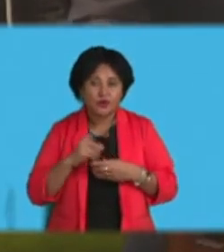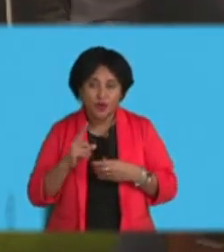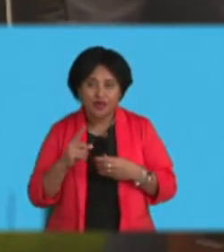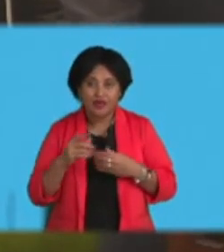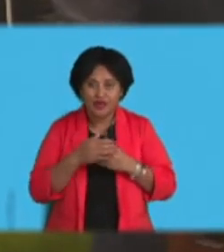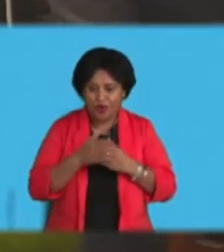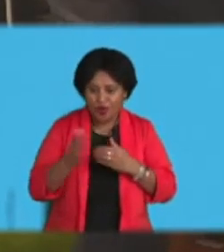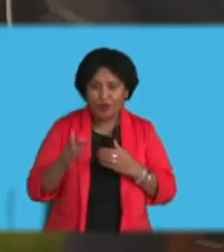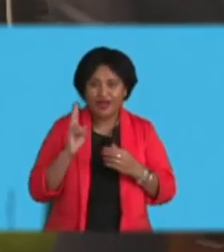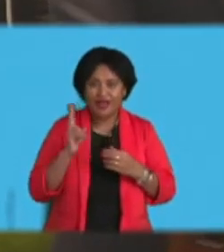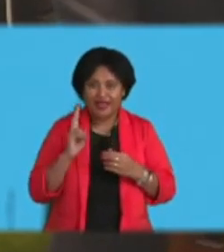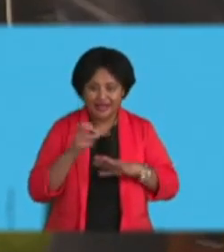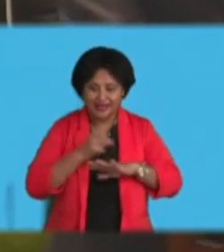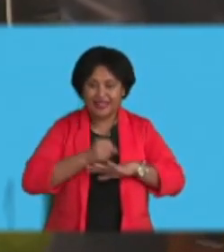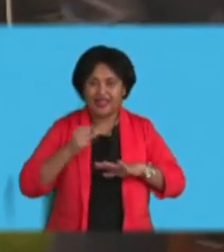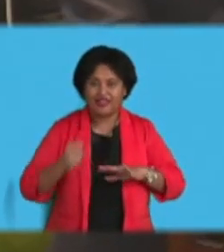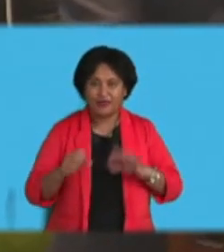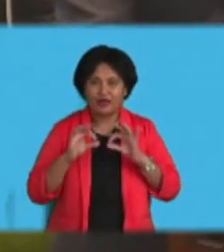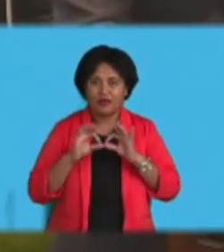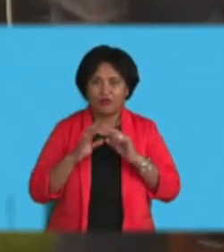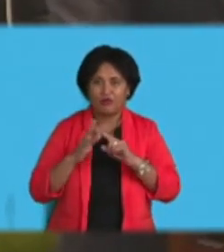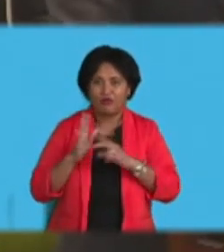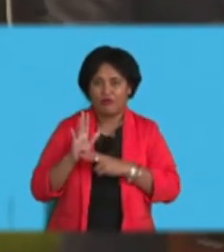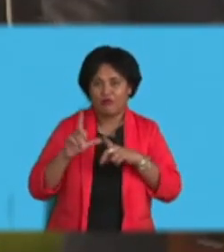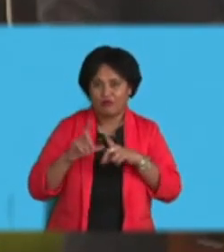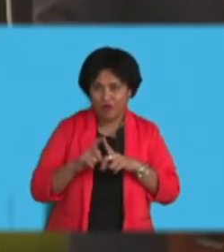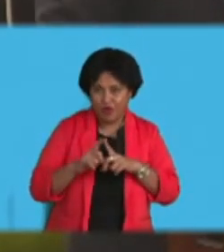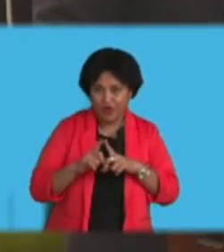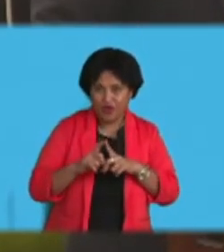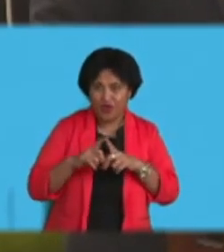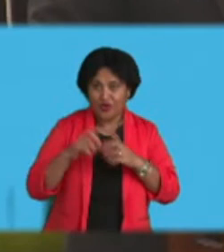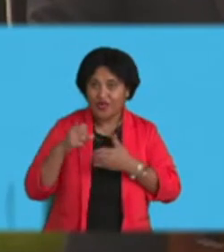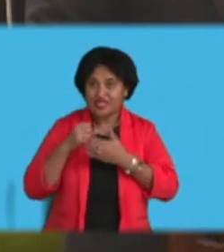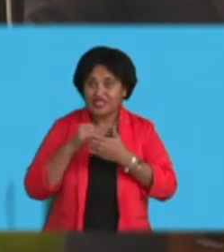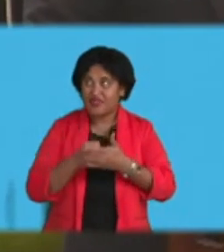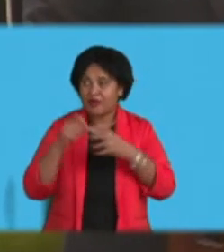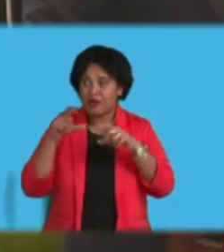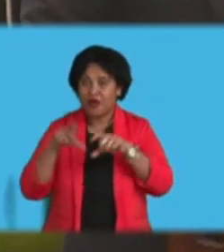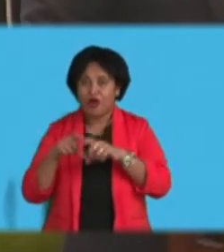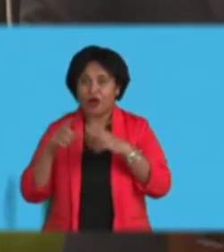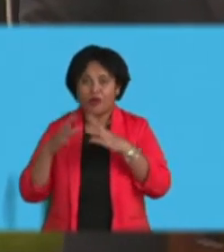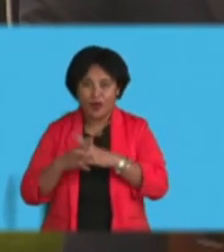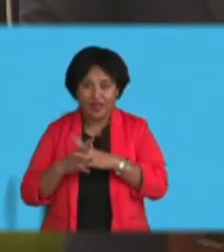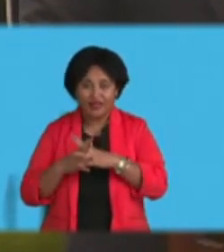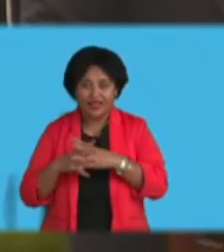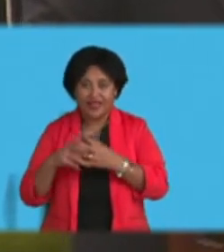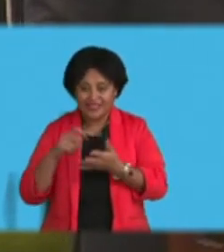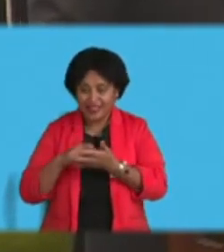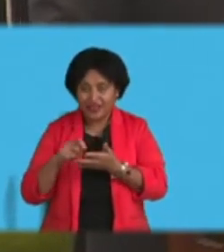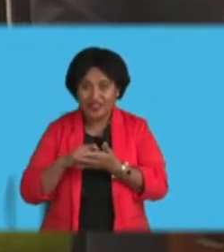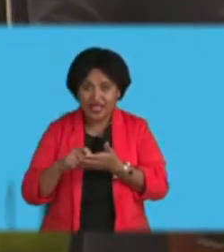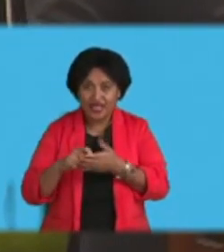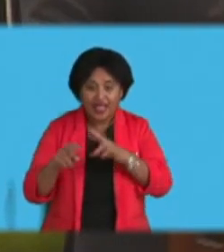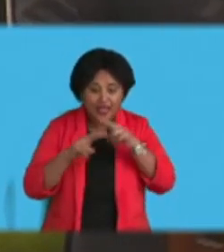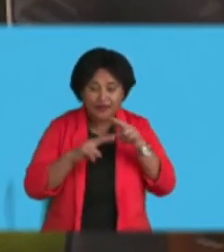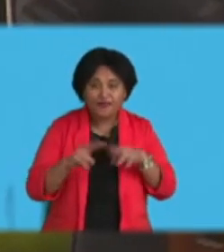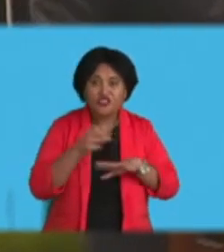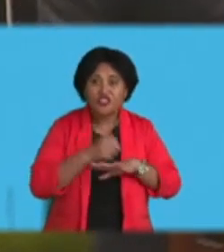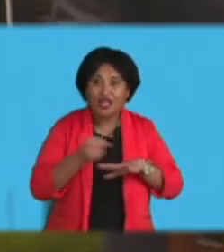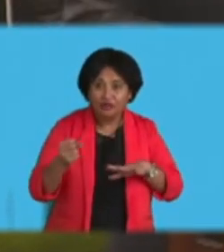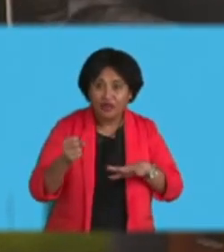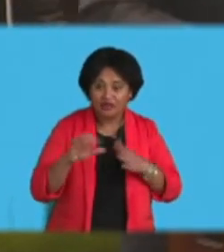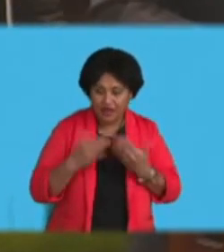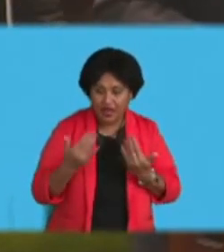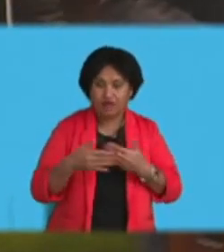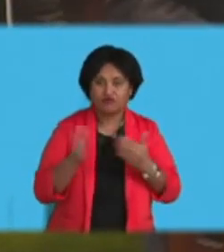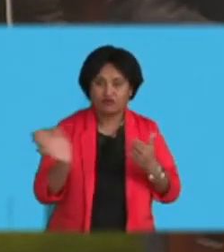of the government bonds that we talked about. With the assistance of the Commonwealth Secretariat, the Fijian Government has commenced a reopening of government bonds.